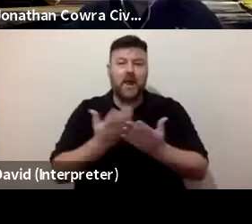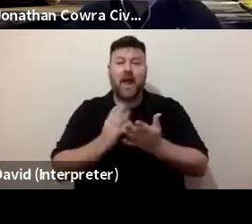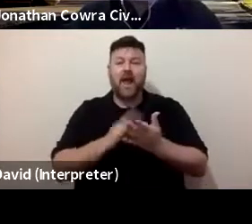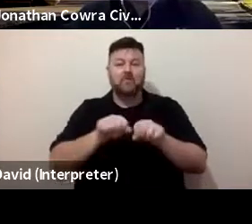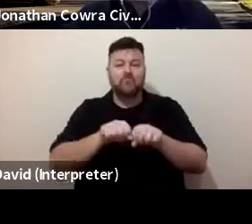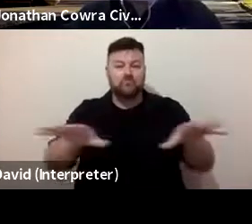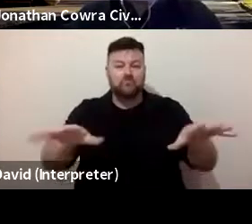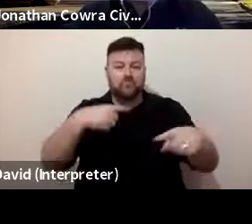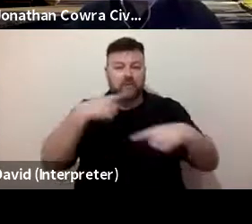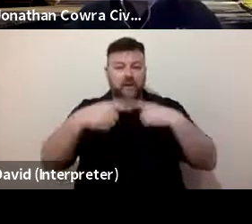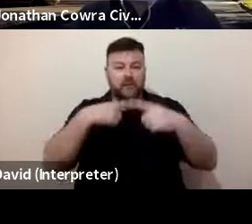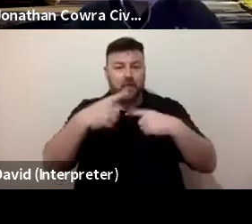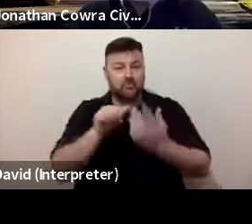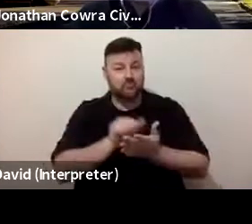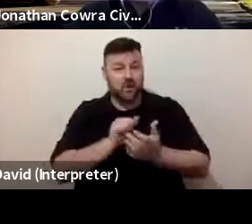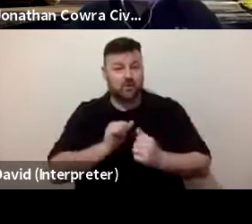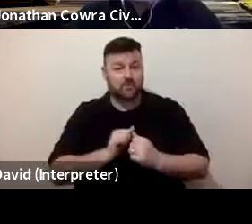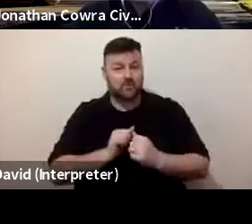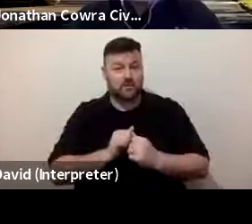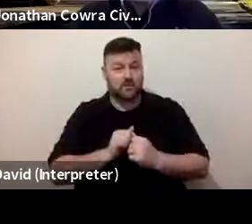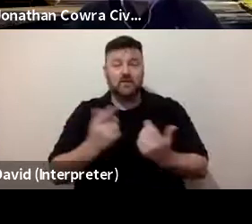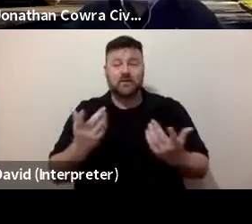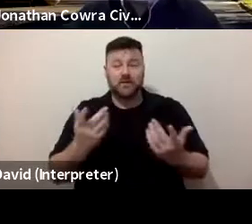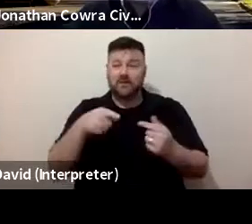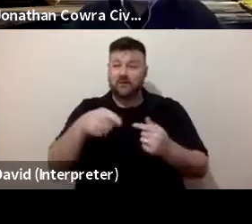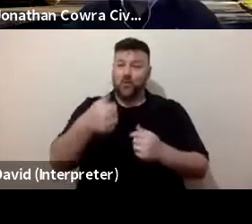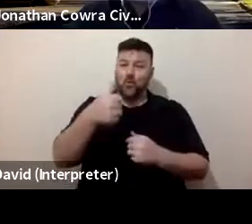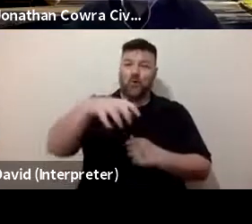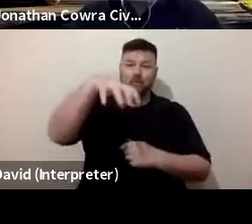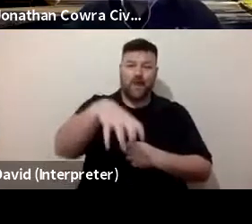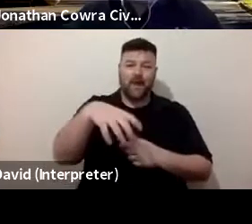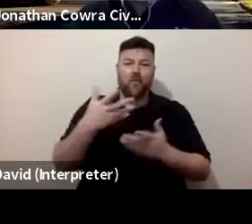to enhance our knowledge and our different